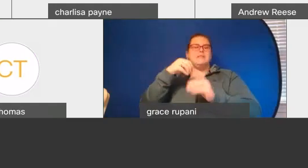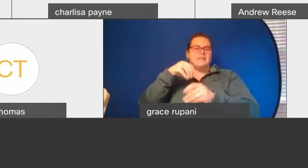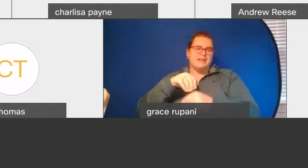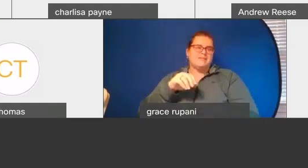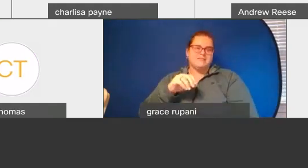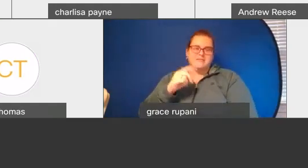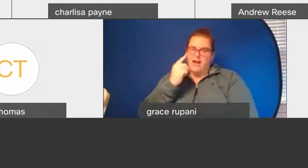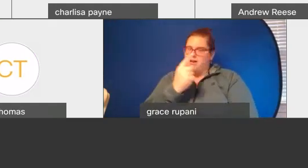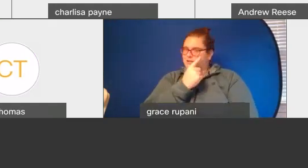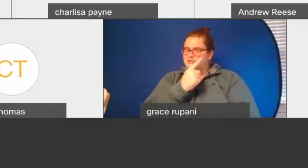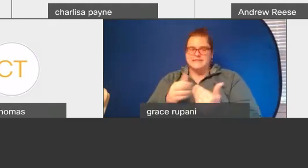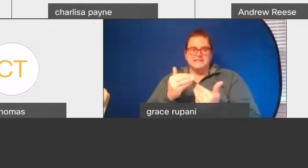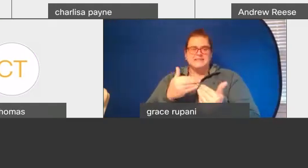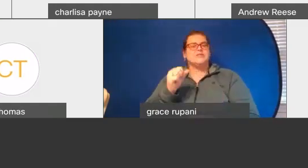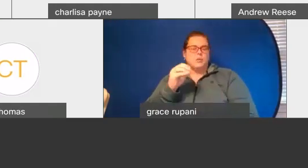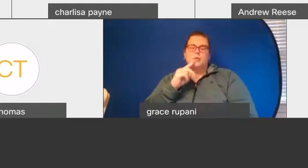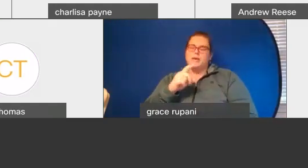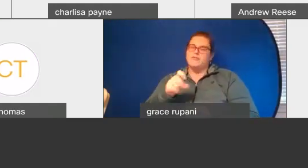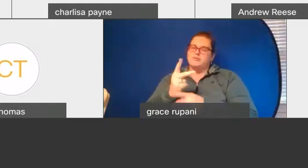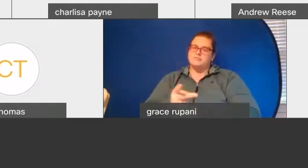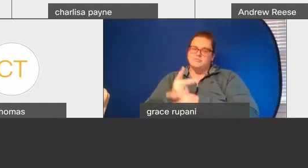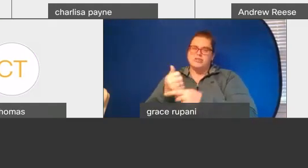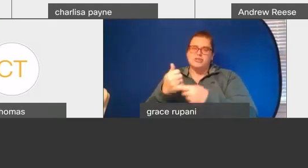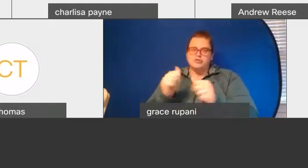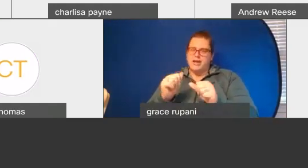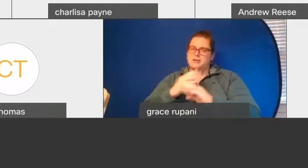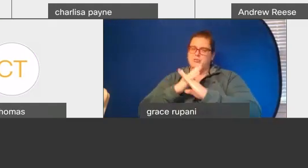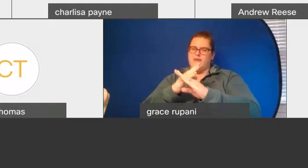facility. Thank you.